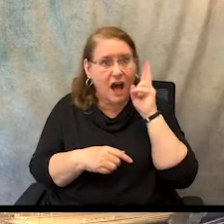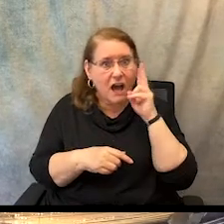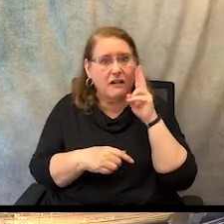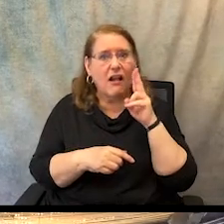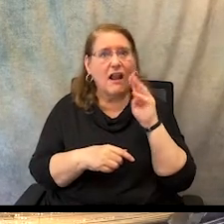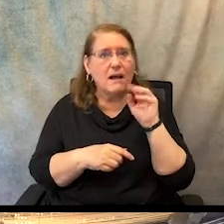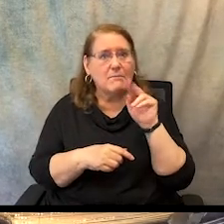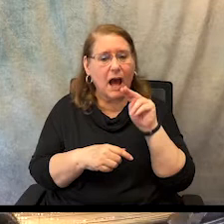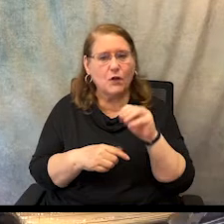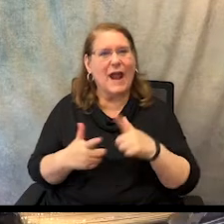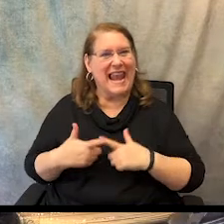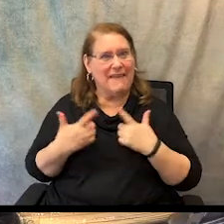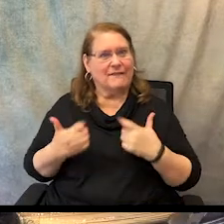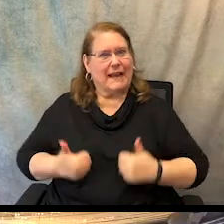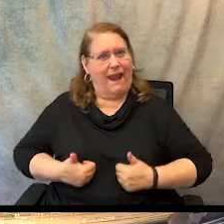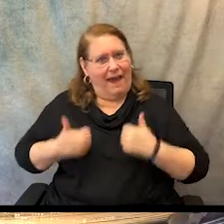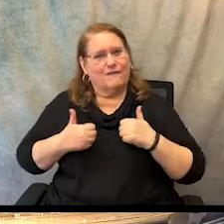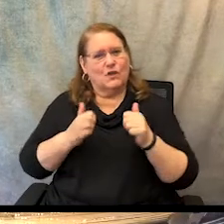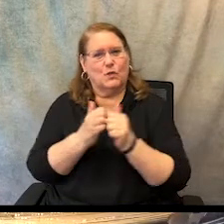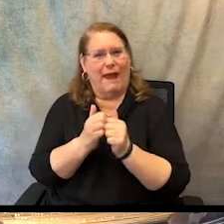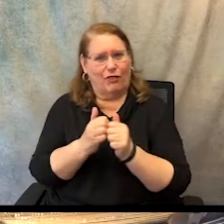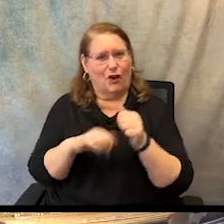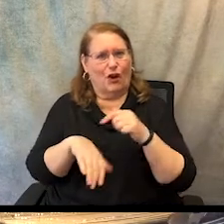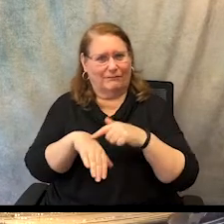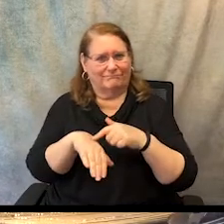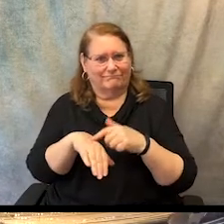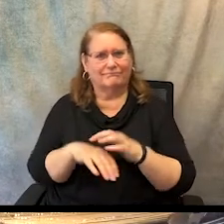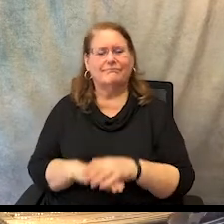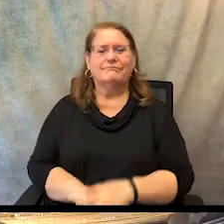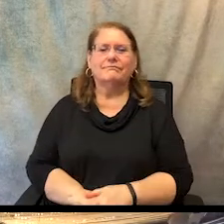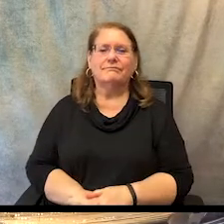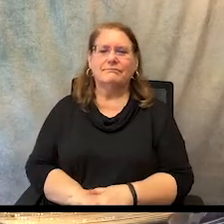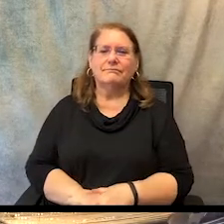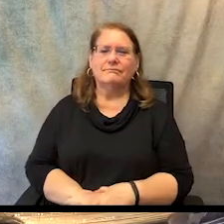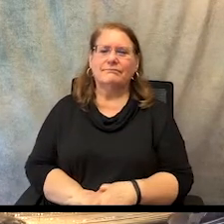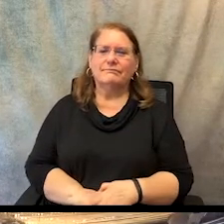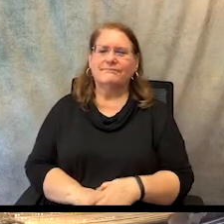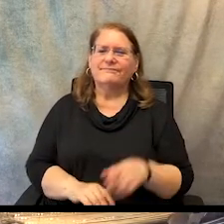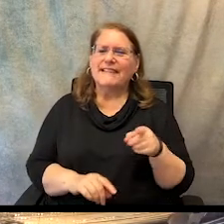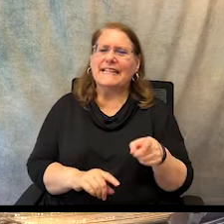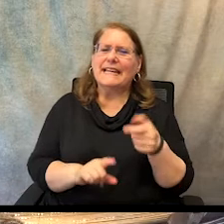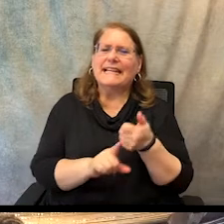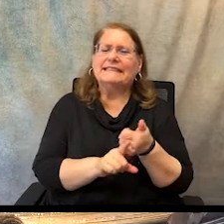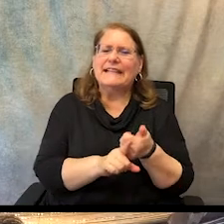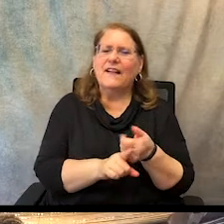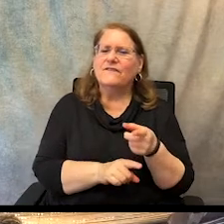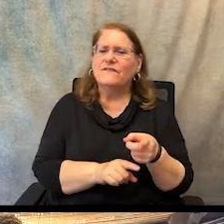Mano, you know, living this life together. Okay. But he himself, he's very, very,